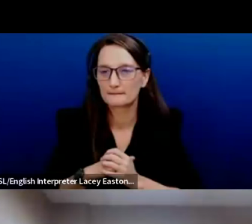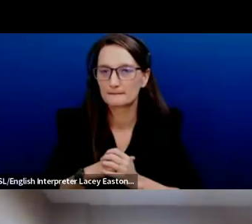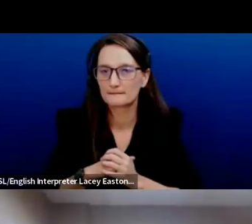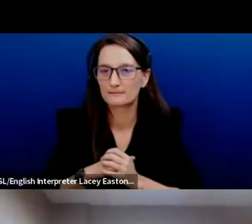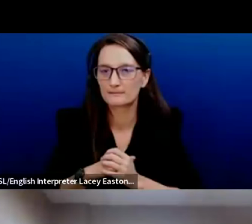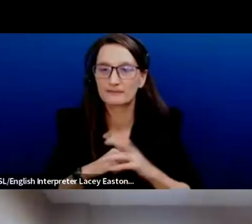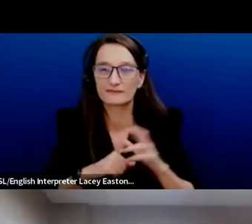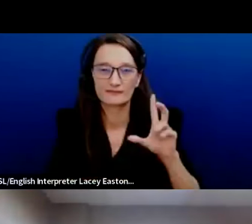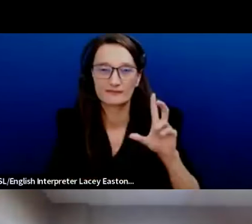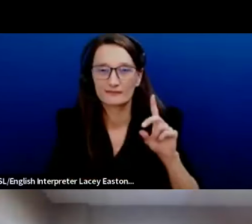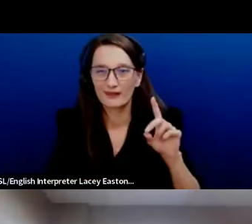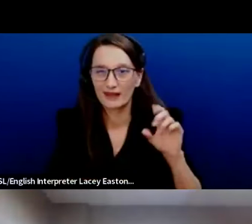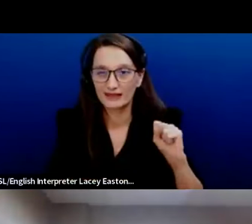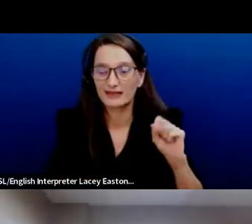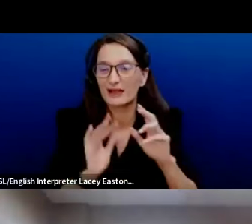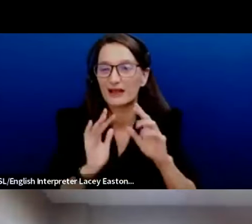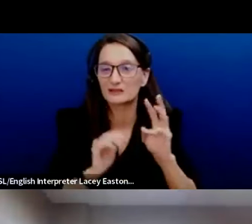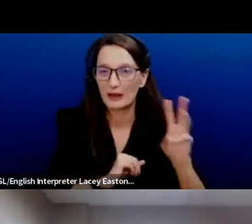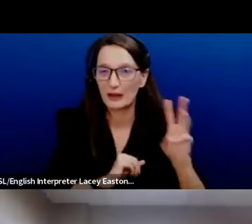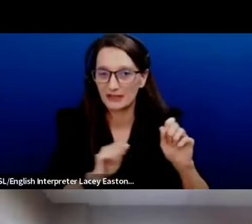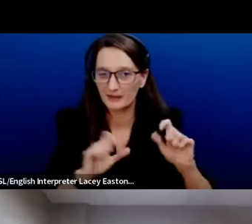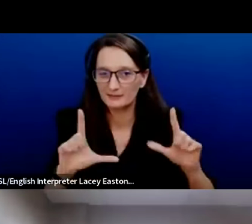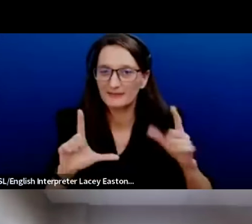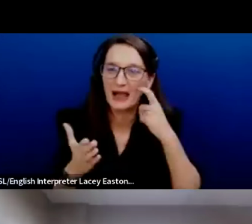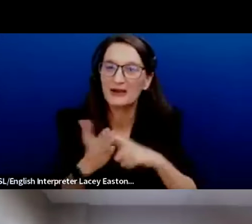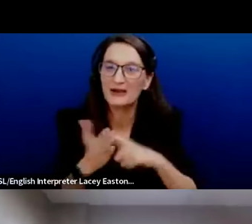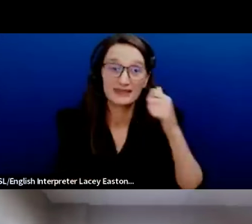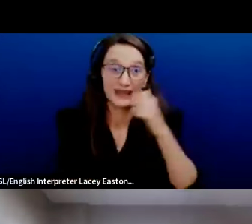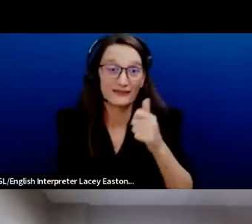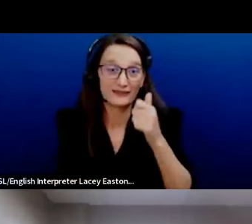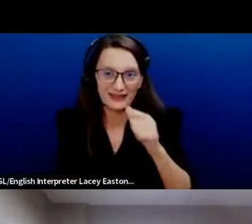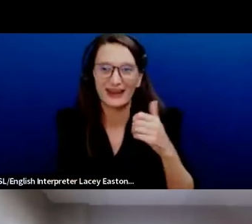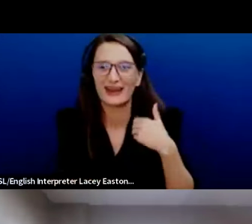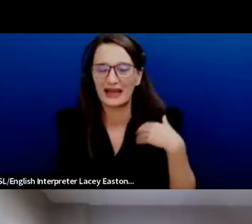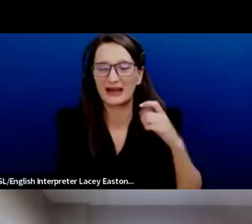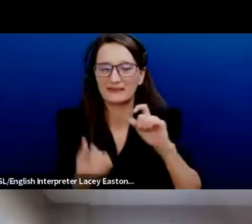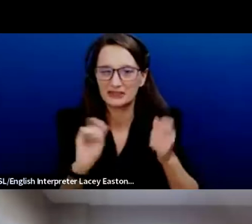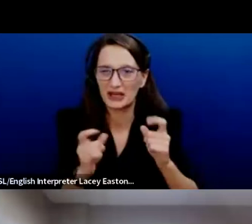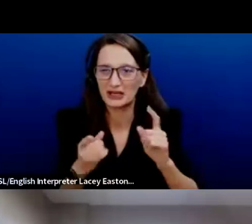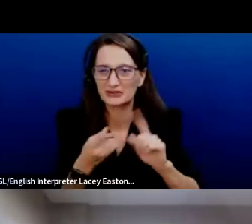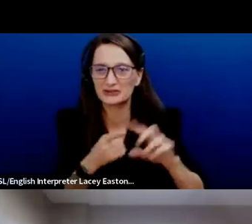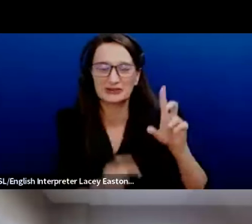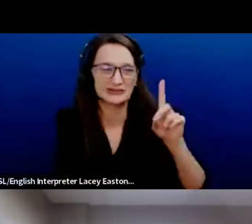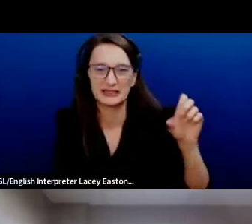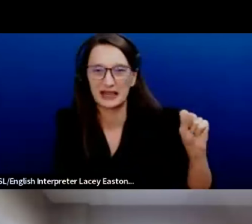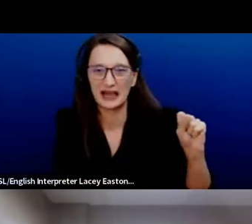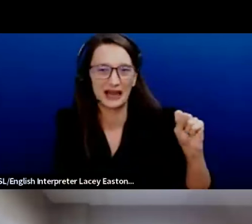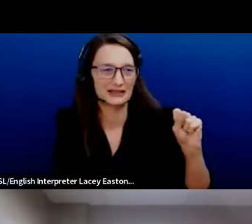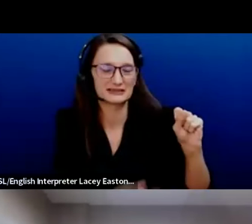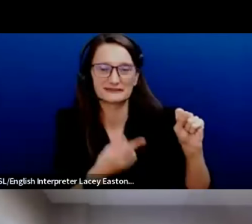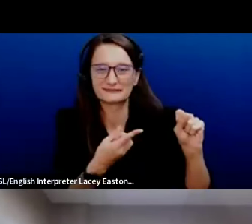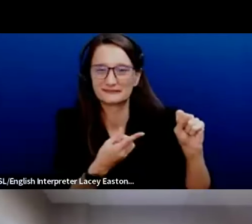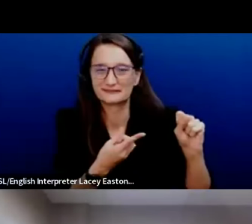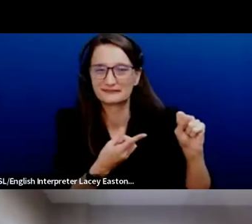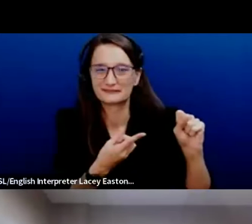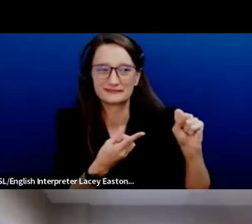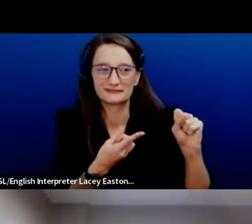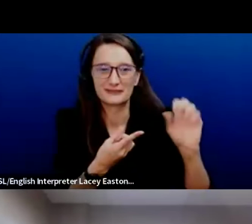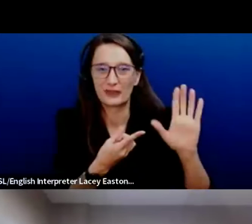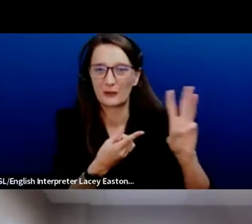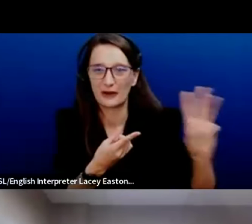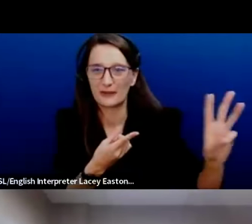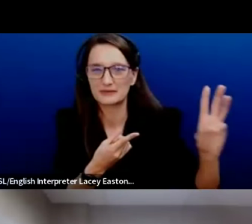DDS's website, and I notice every single day we get a change to what the Department of Developmental Services website